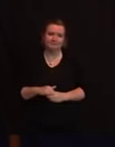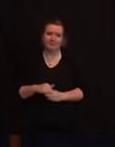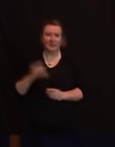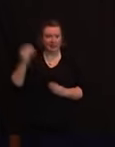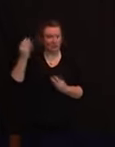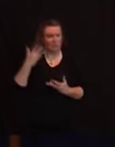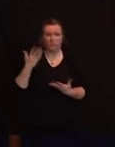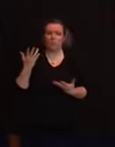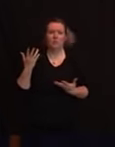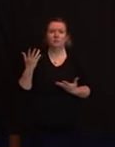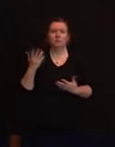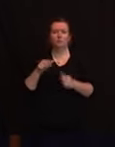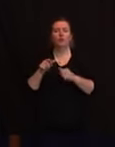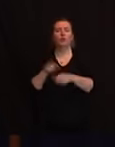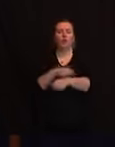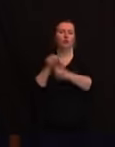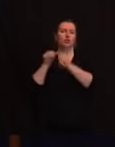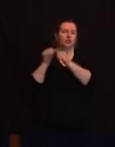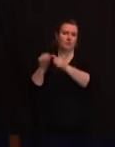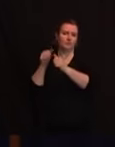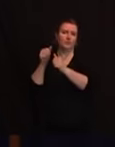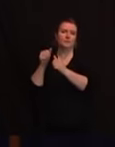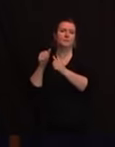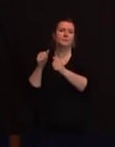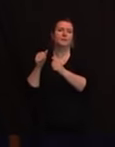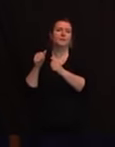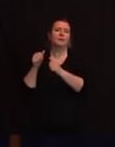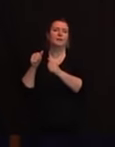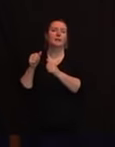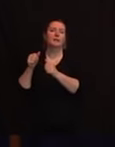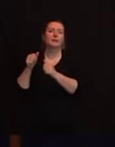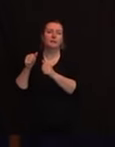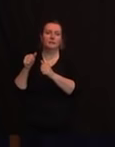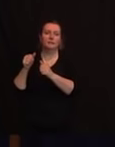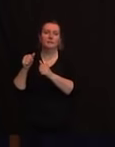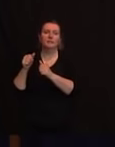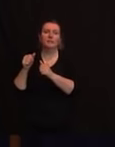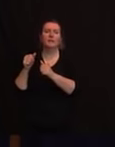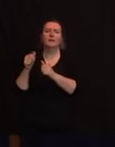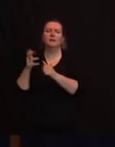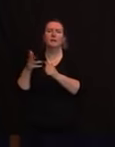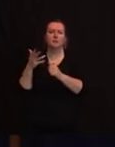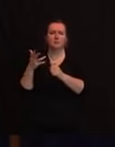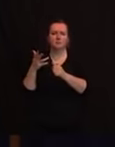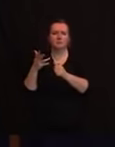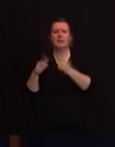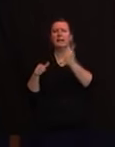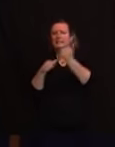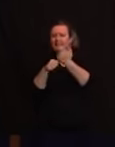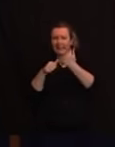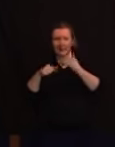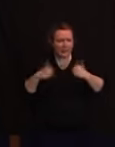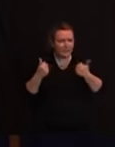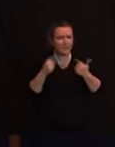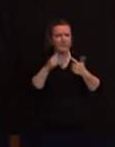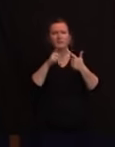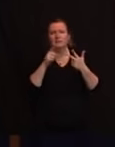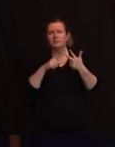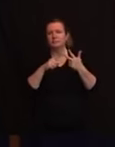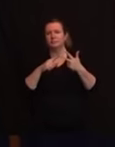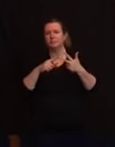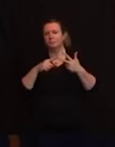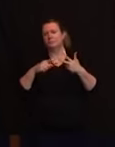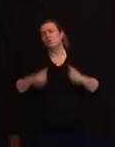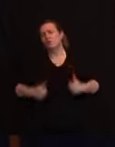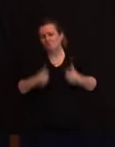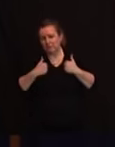facilities, approximately 200 assisted living facilities, and other settings such as residential memory care